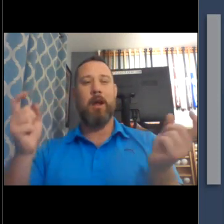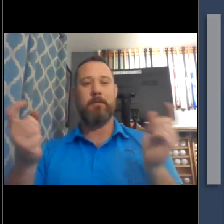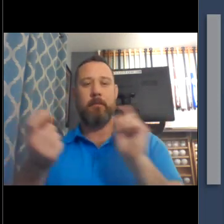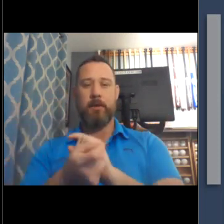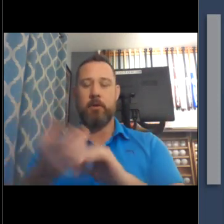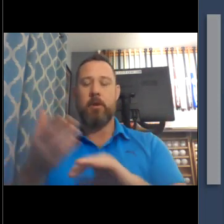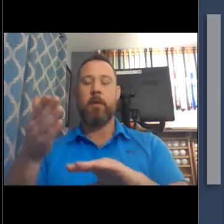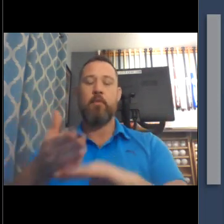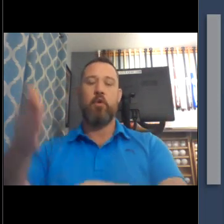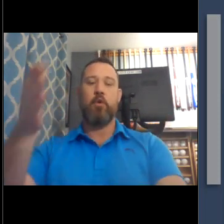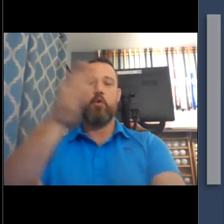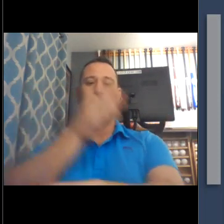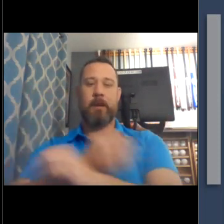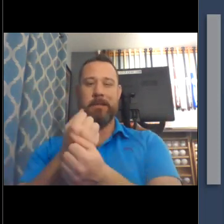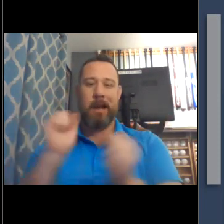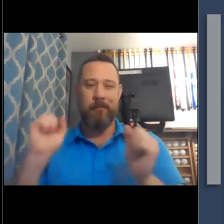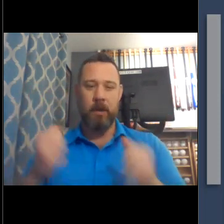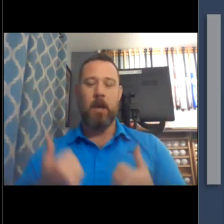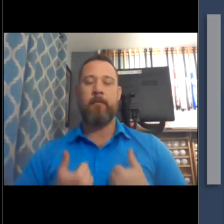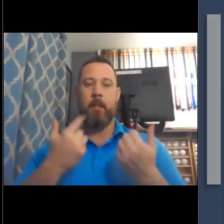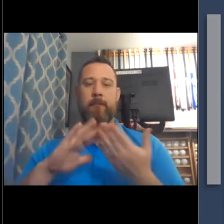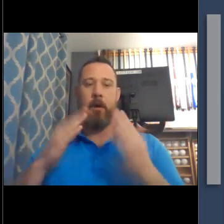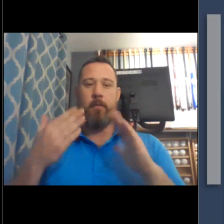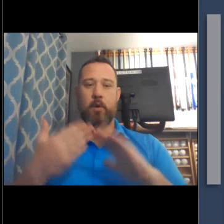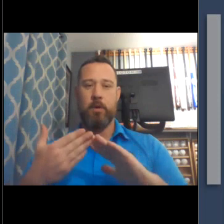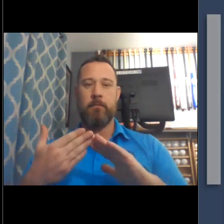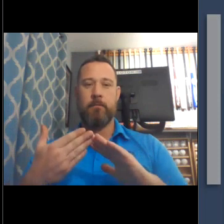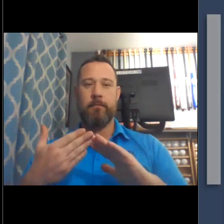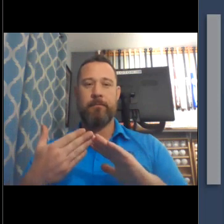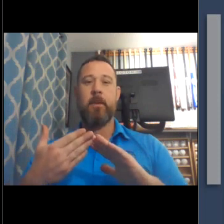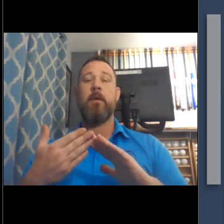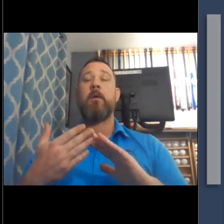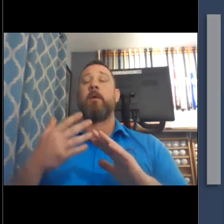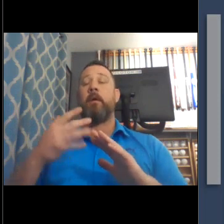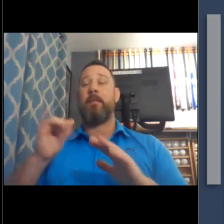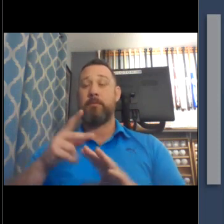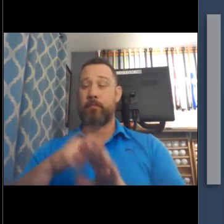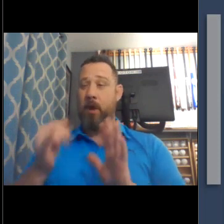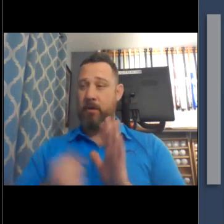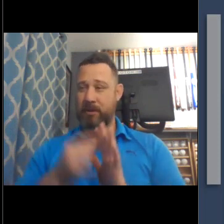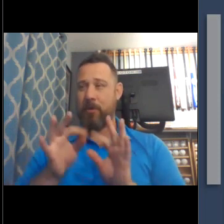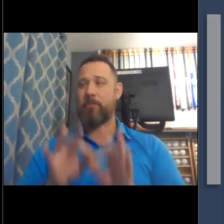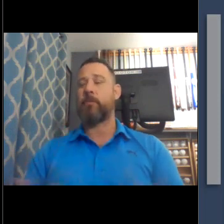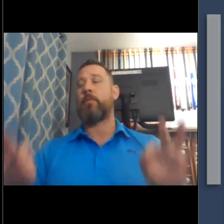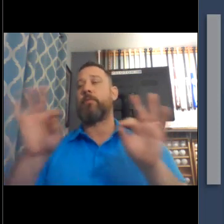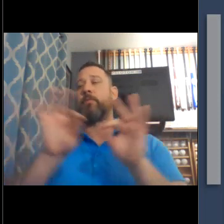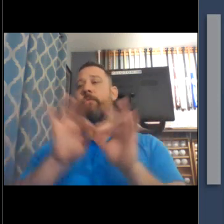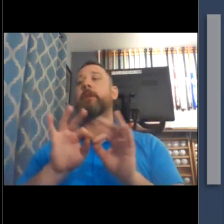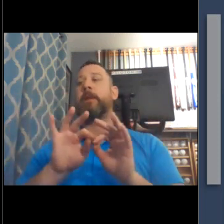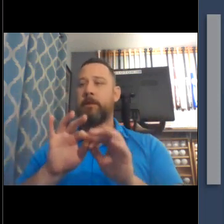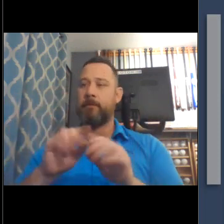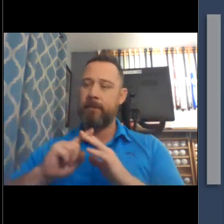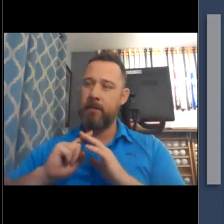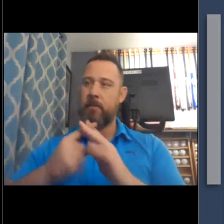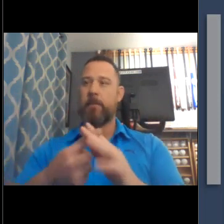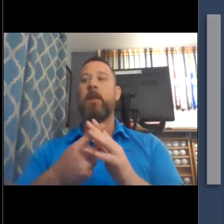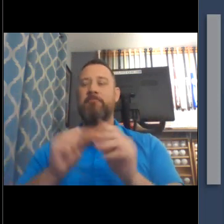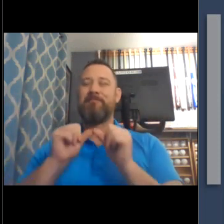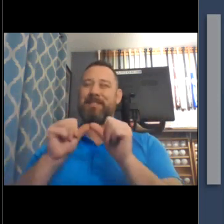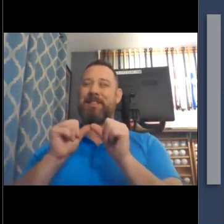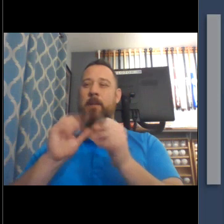the safety and livability of our communities. These projects are also critical in implementing our sustainable community